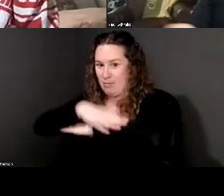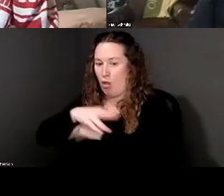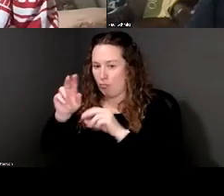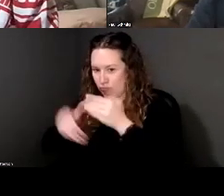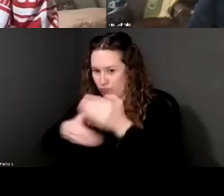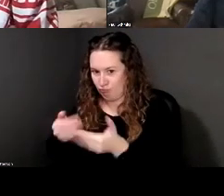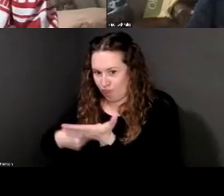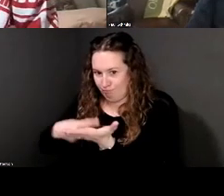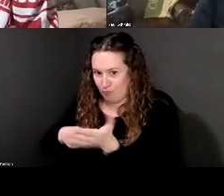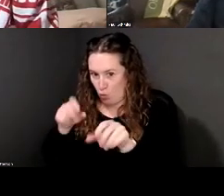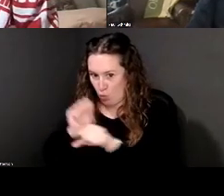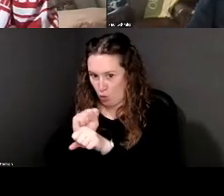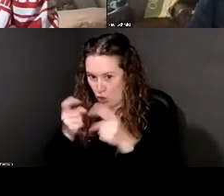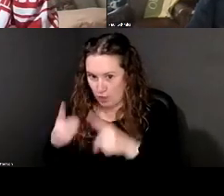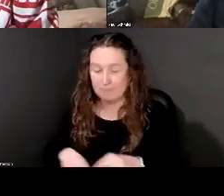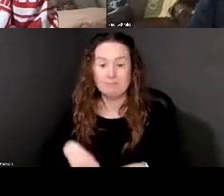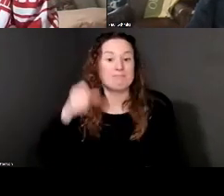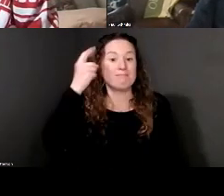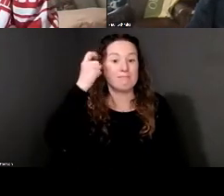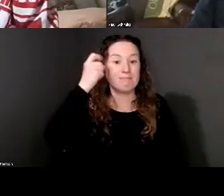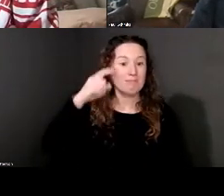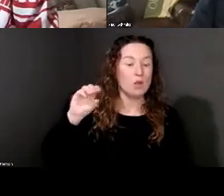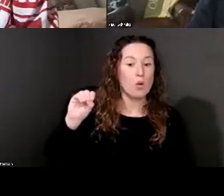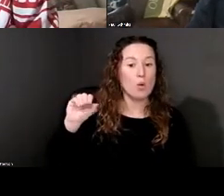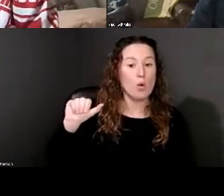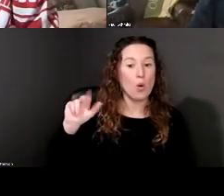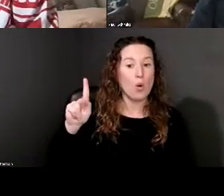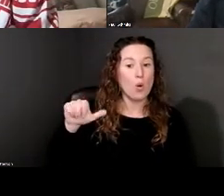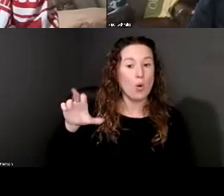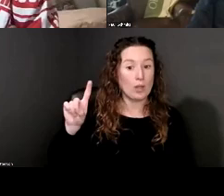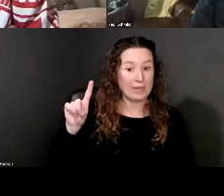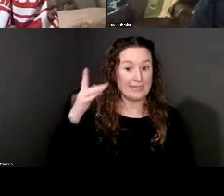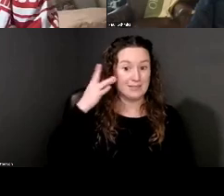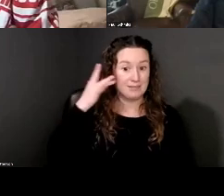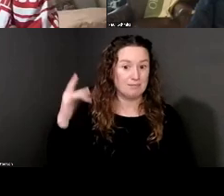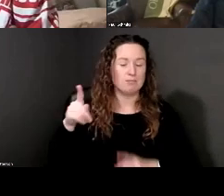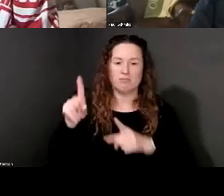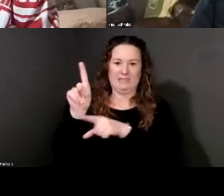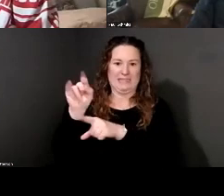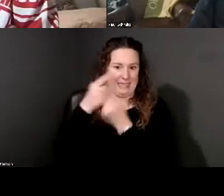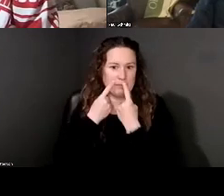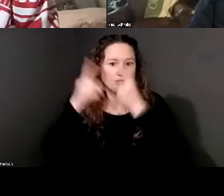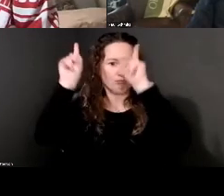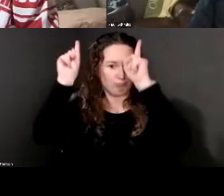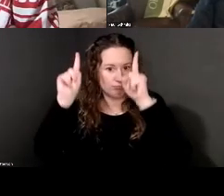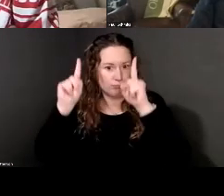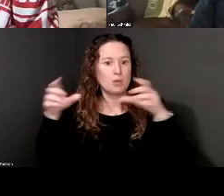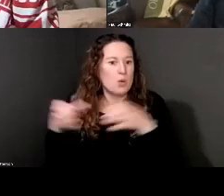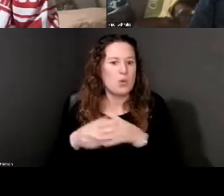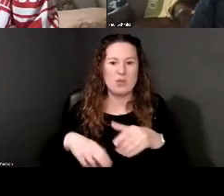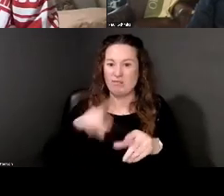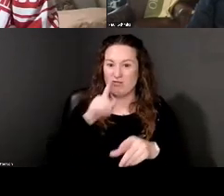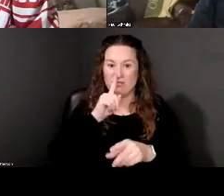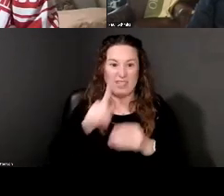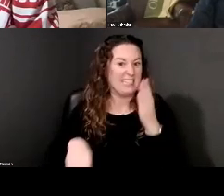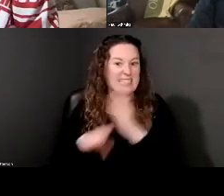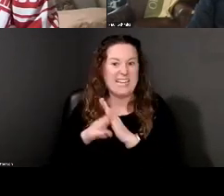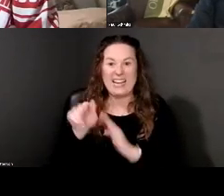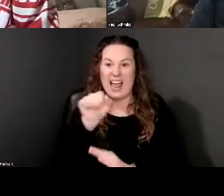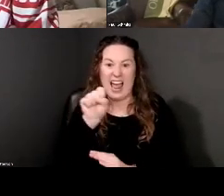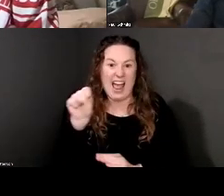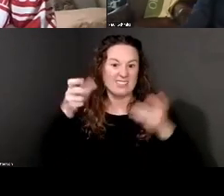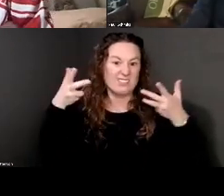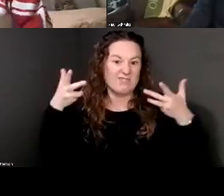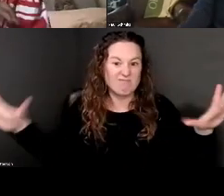do that, and we created the Justice Reinvestment Coalition, which was able to kick ass on criminal